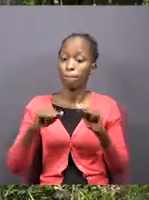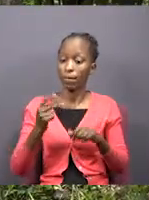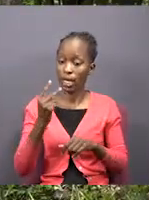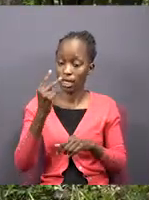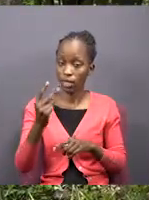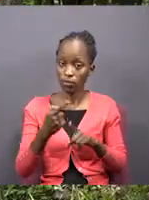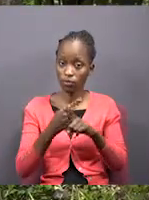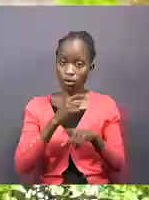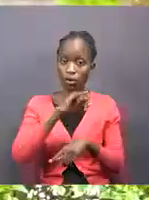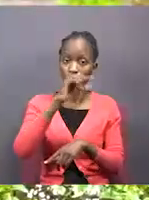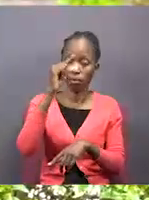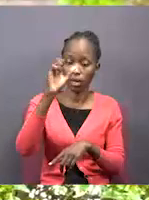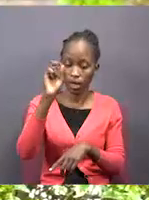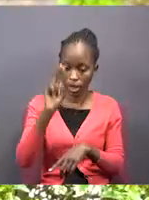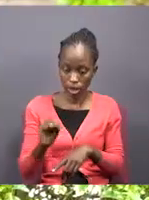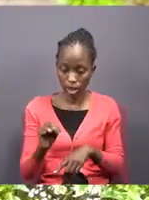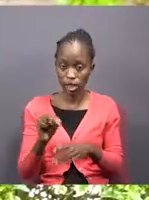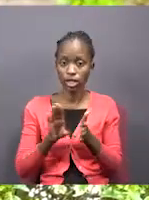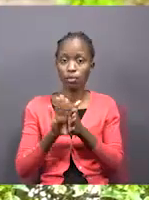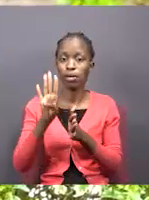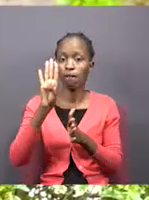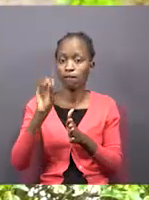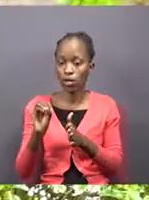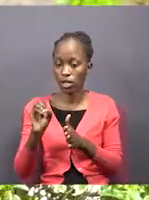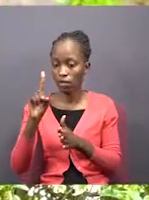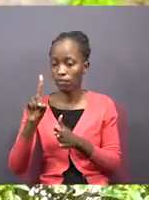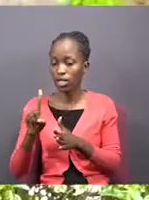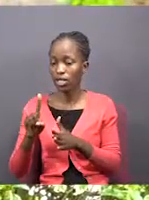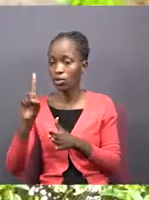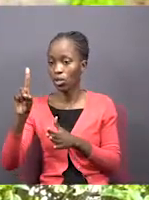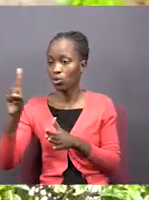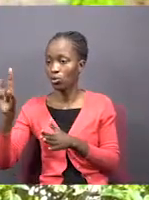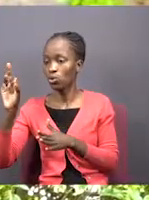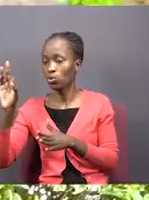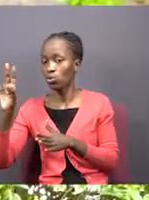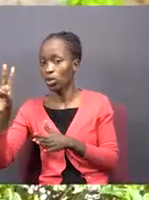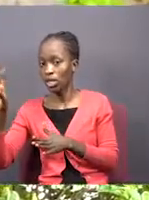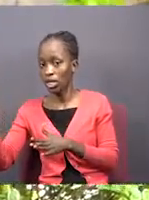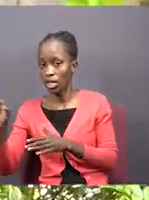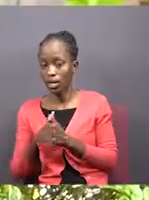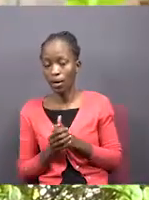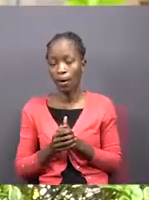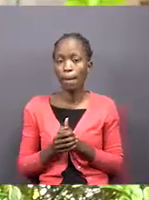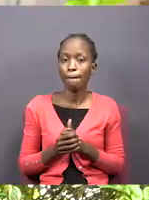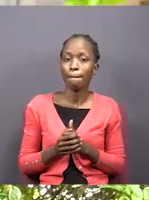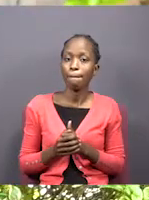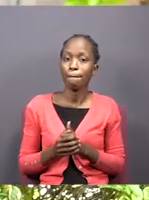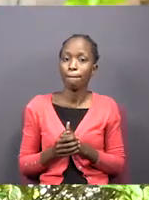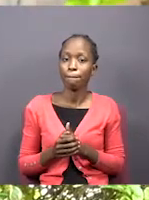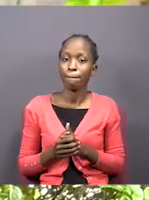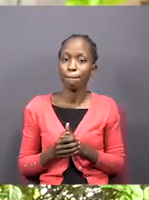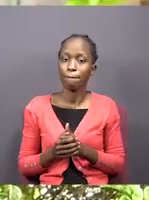We see this from the book of Genesis chapter 40 verse 1 to 23 and Genesis 41, 1 to